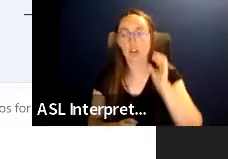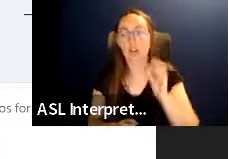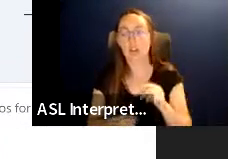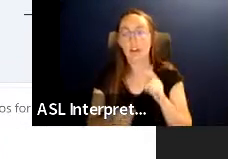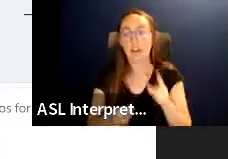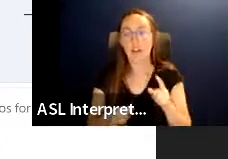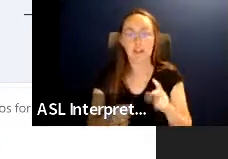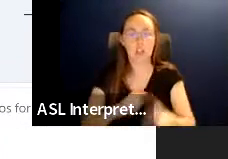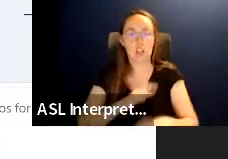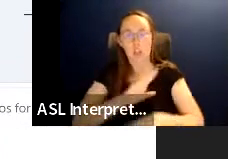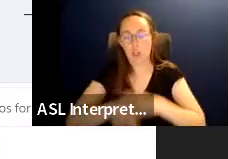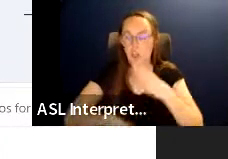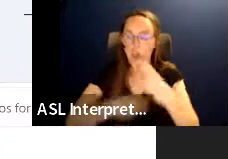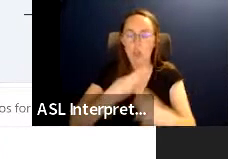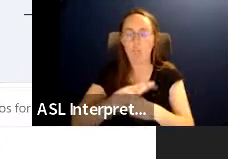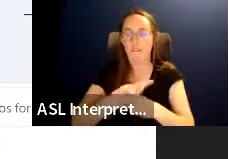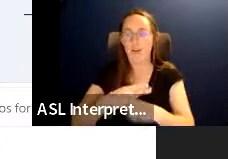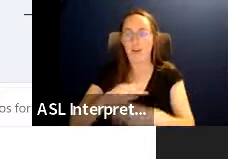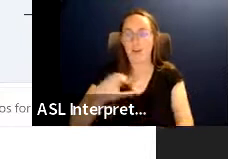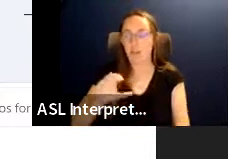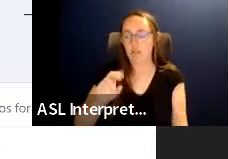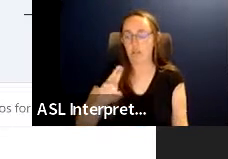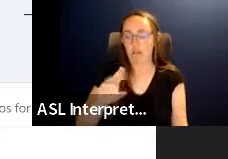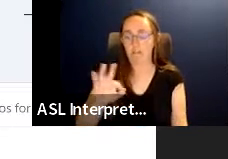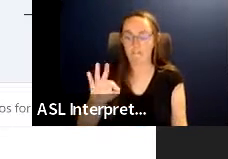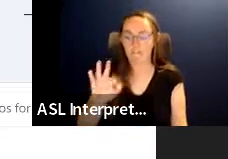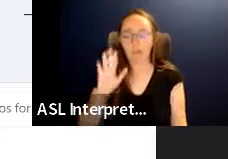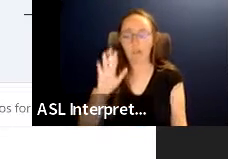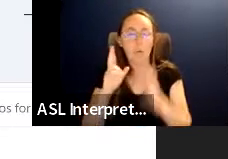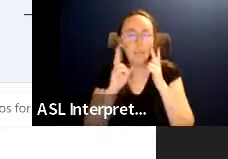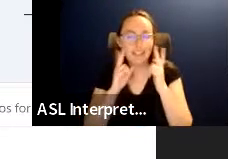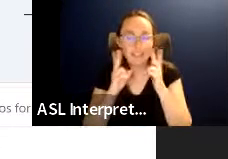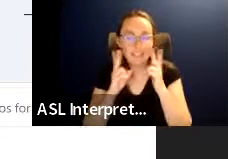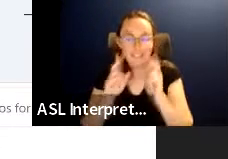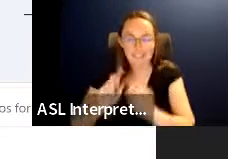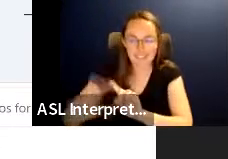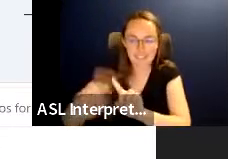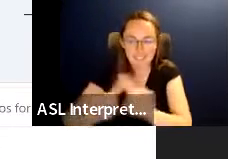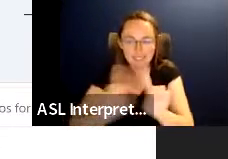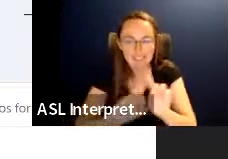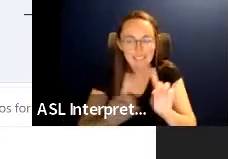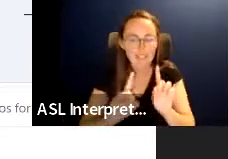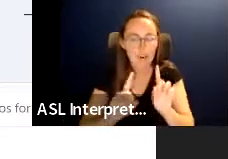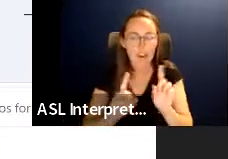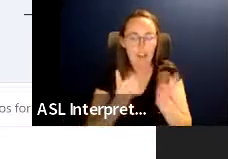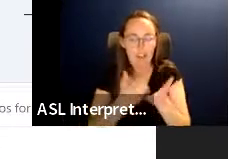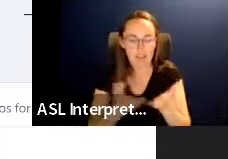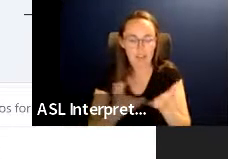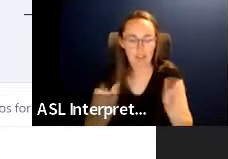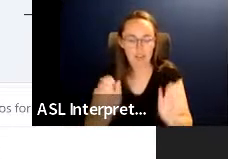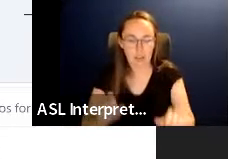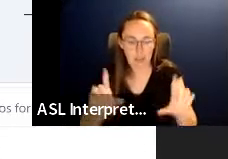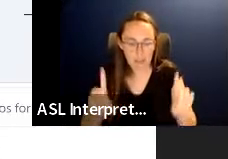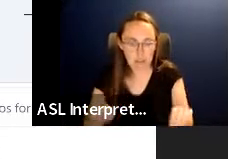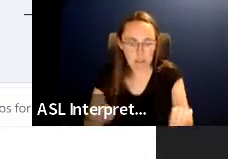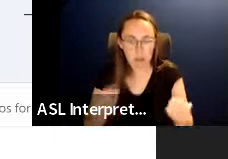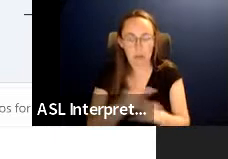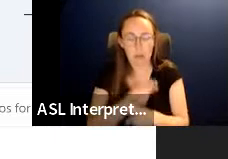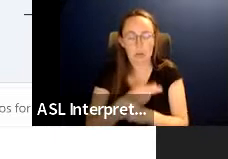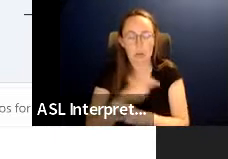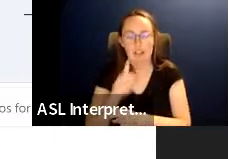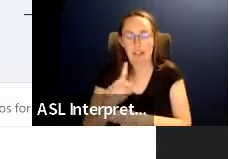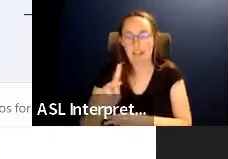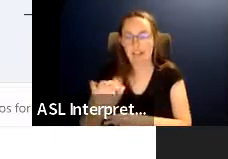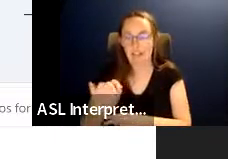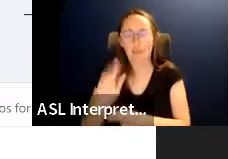And you will see other things that you can do with this universal cuff kit. You're just going to make kind of a